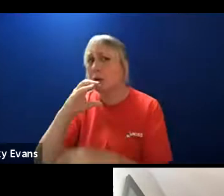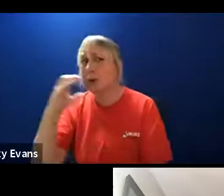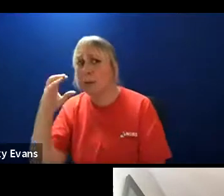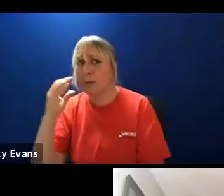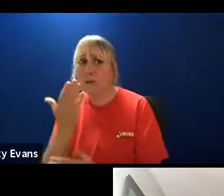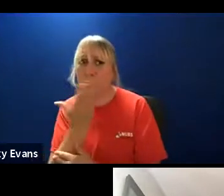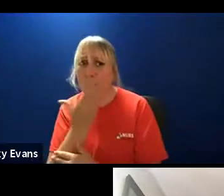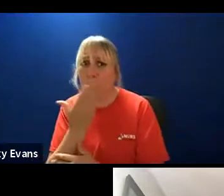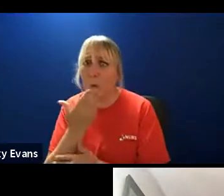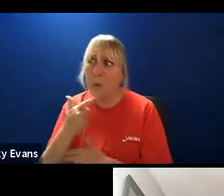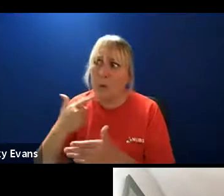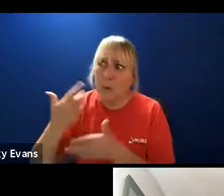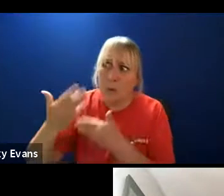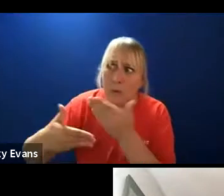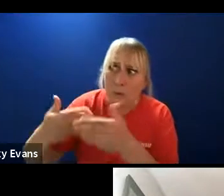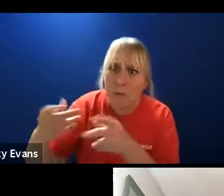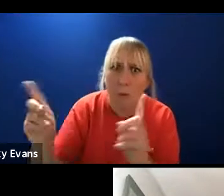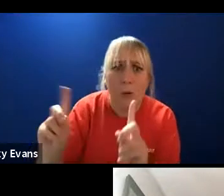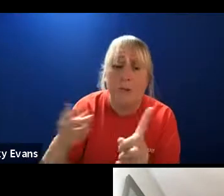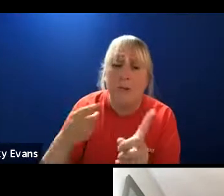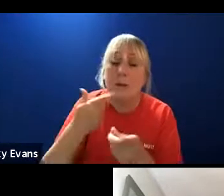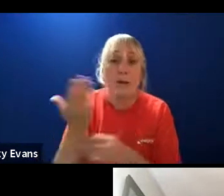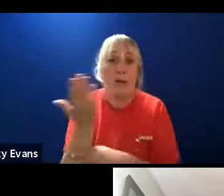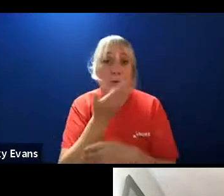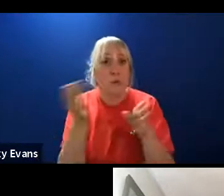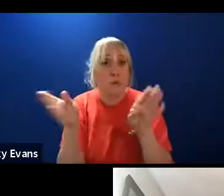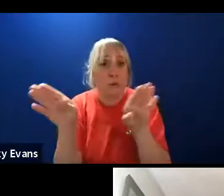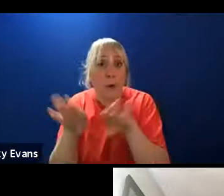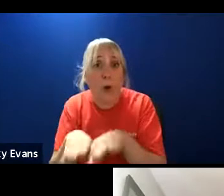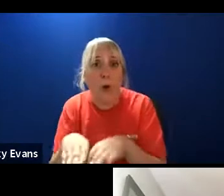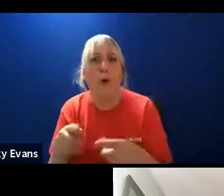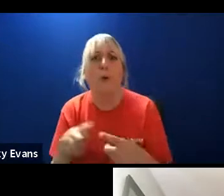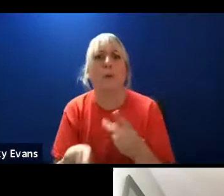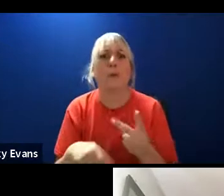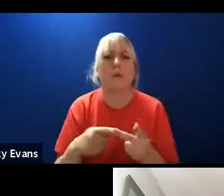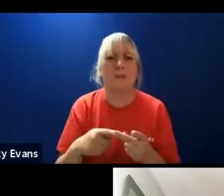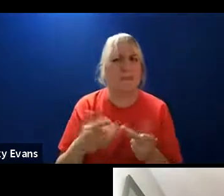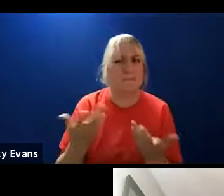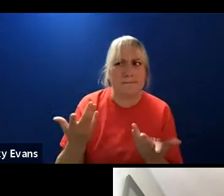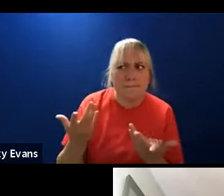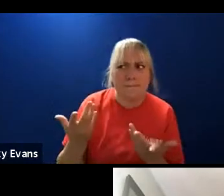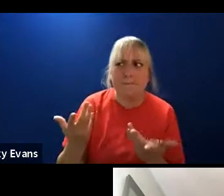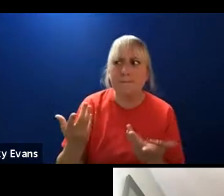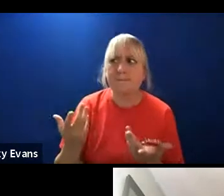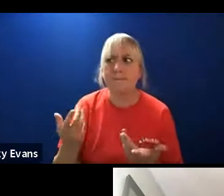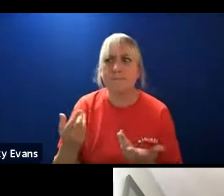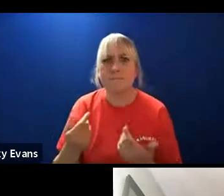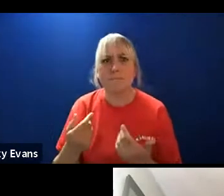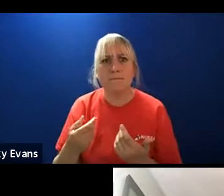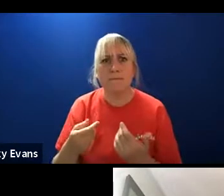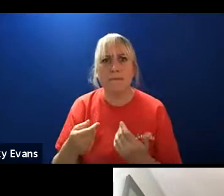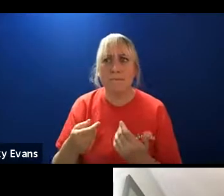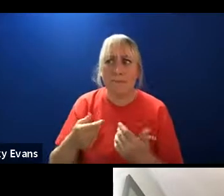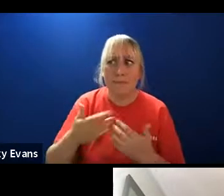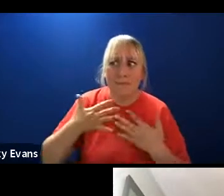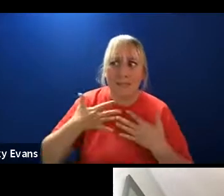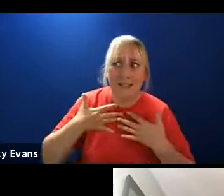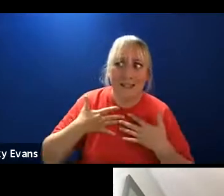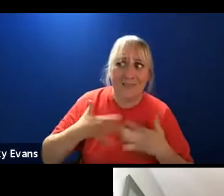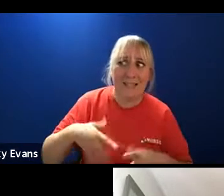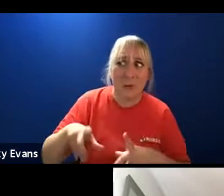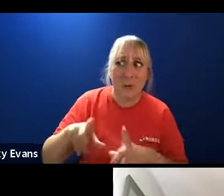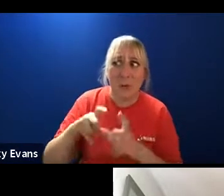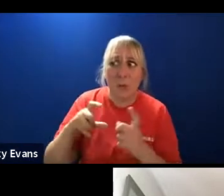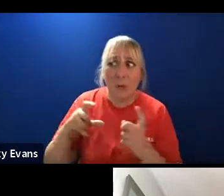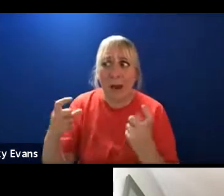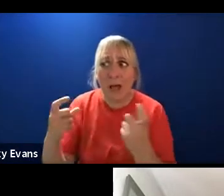COVID? Have there been school closures? Do they have the issue of physical classrooms being too